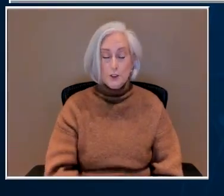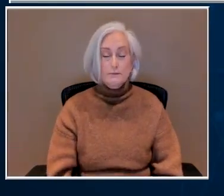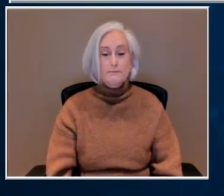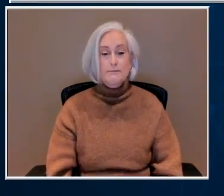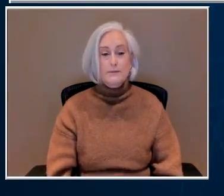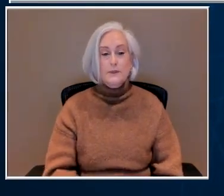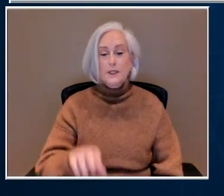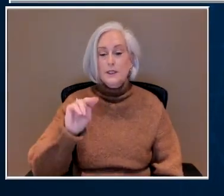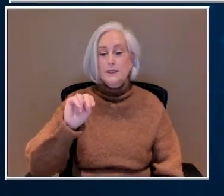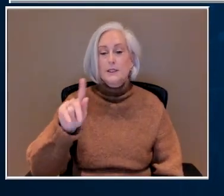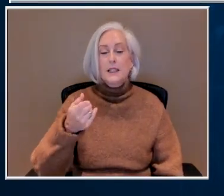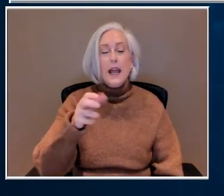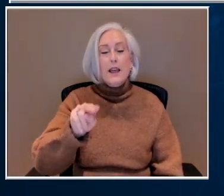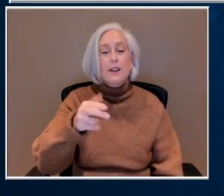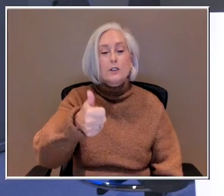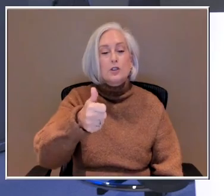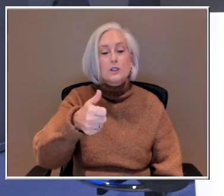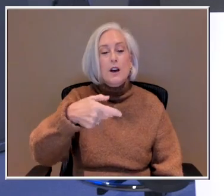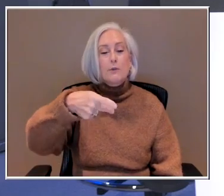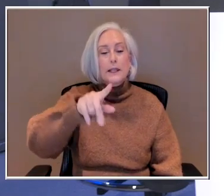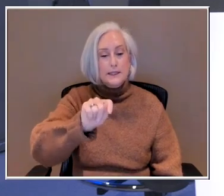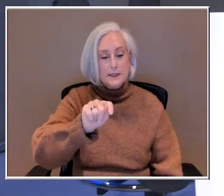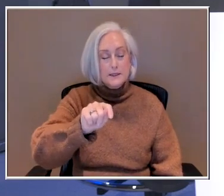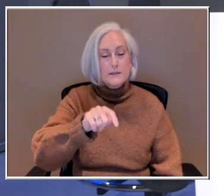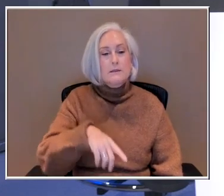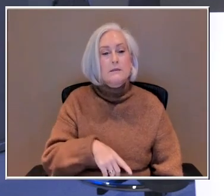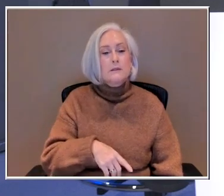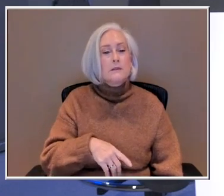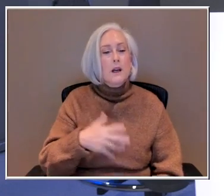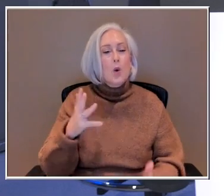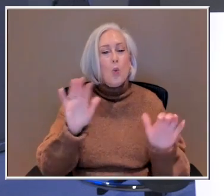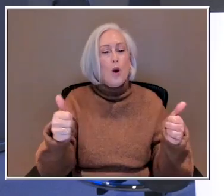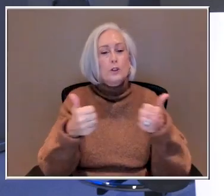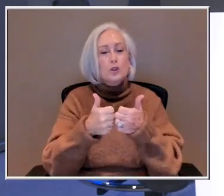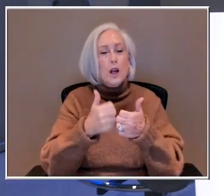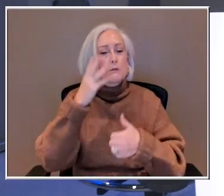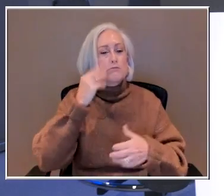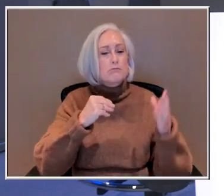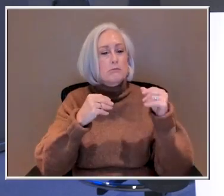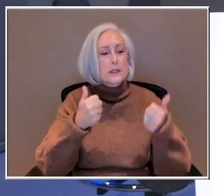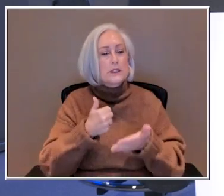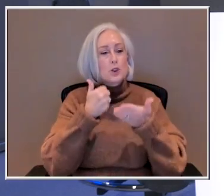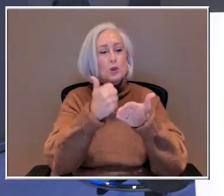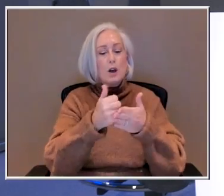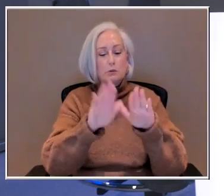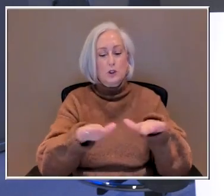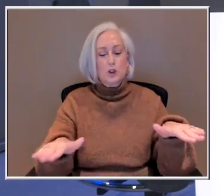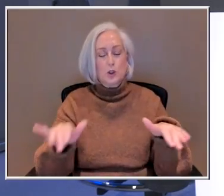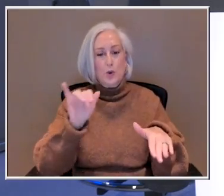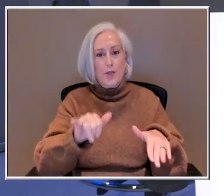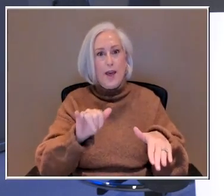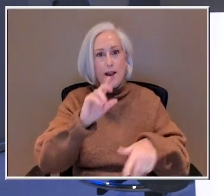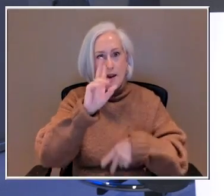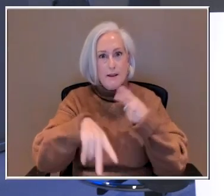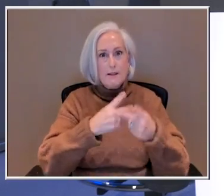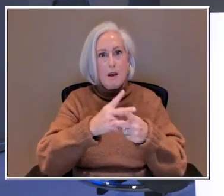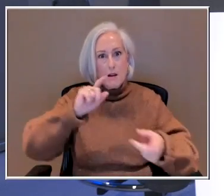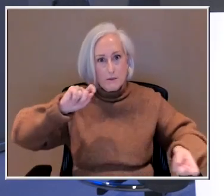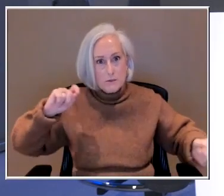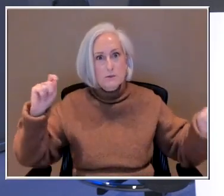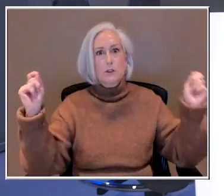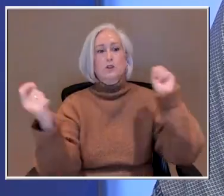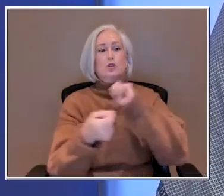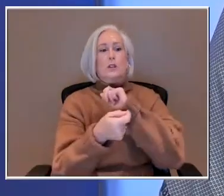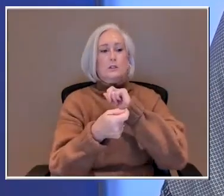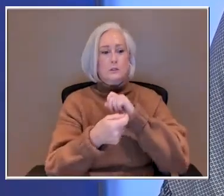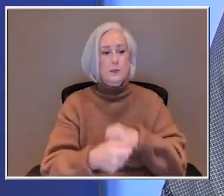physical therapist, what are the biggest challenges you face when helping adolescents with such a major adjustment? Yeah, I